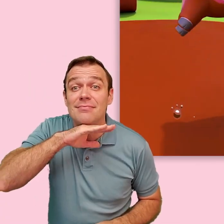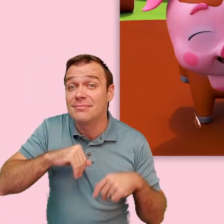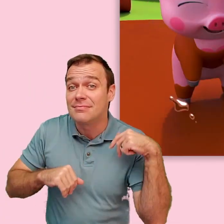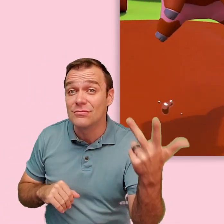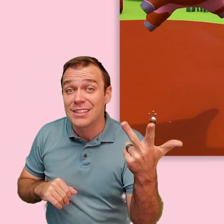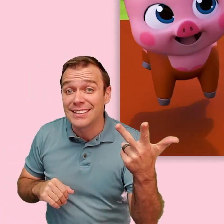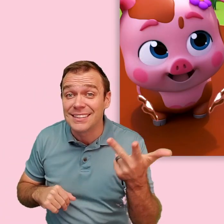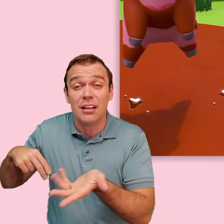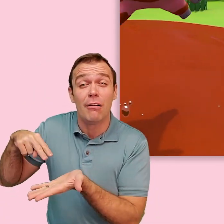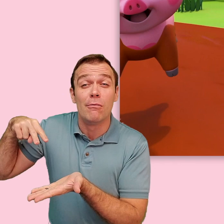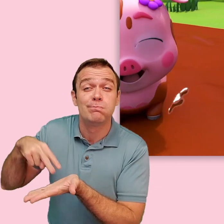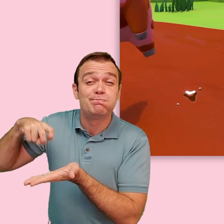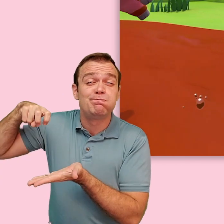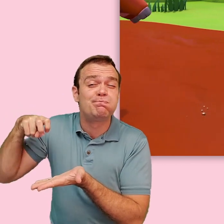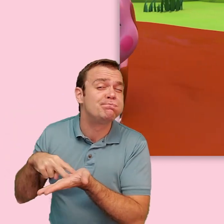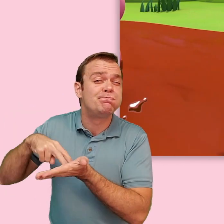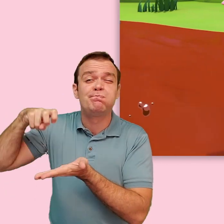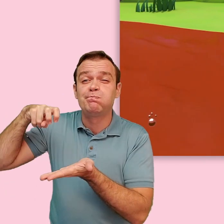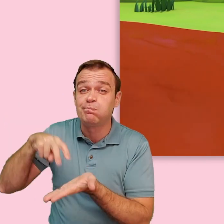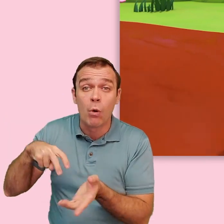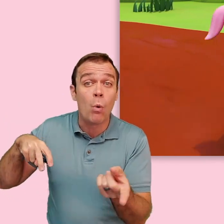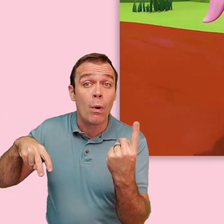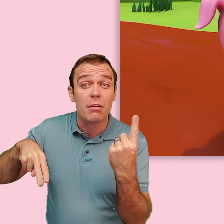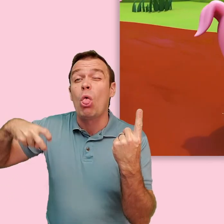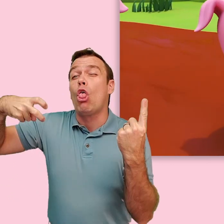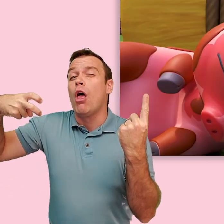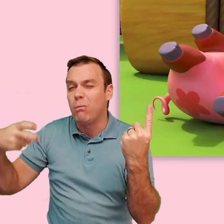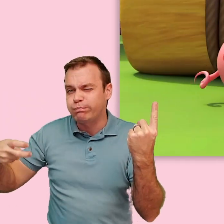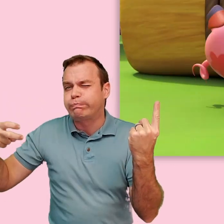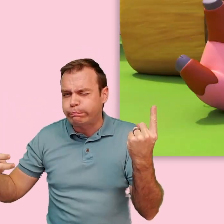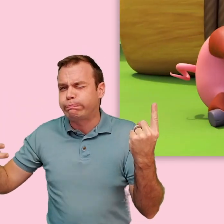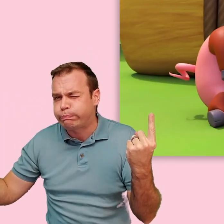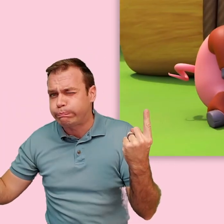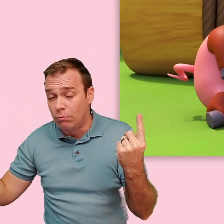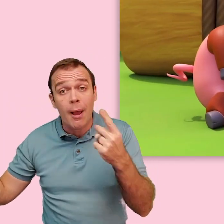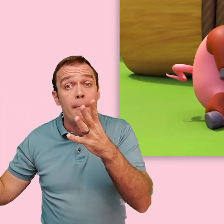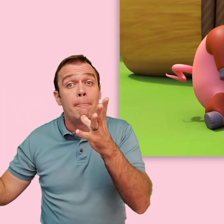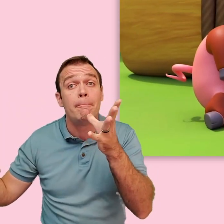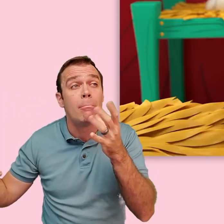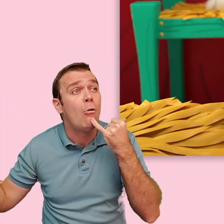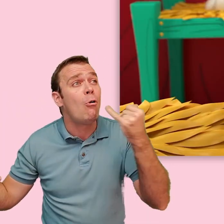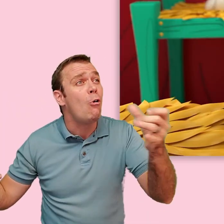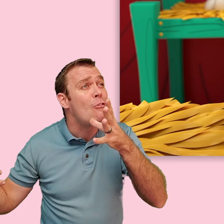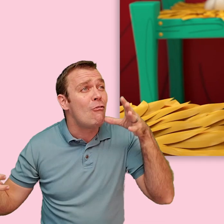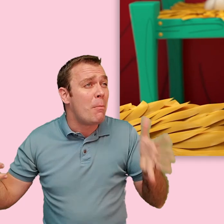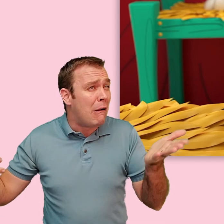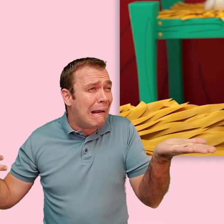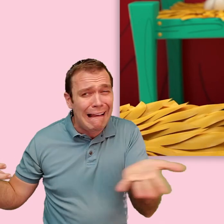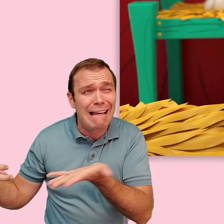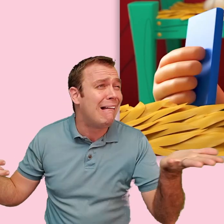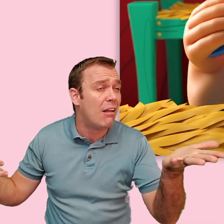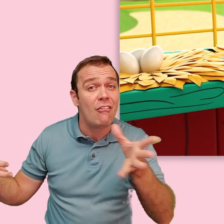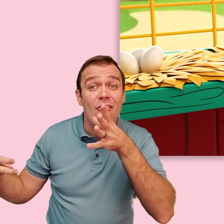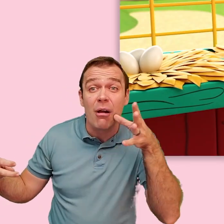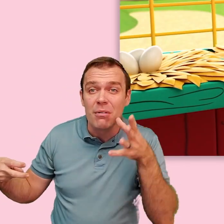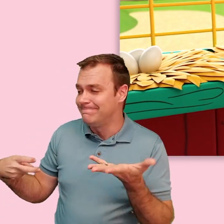3 little piggies jumping in the mud. One fell down with a great big thud. Mama called the farmer and the